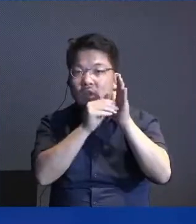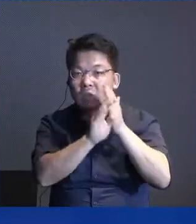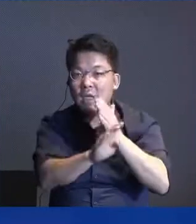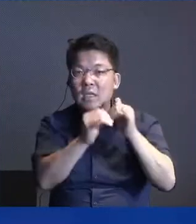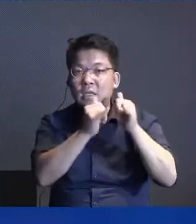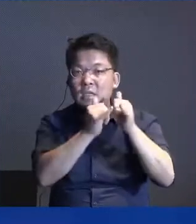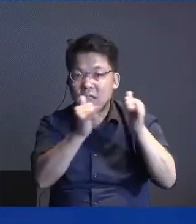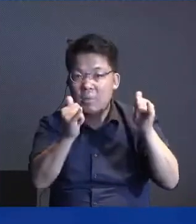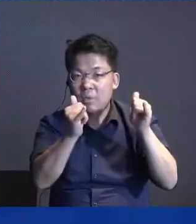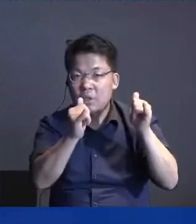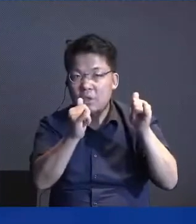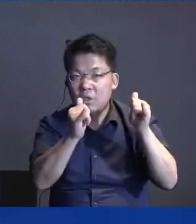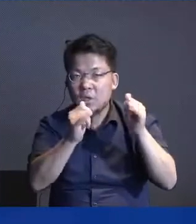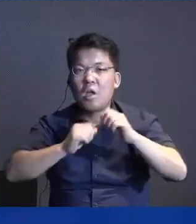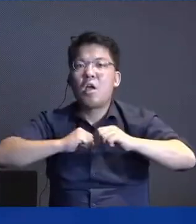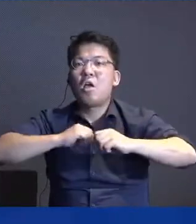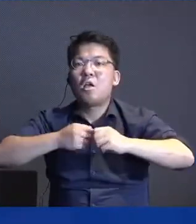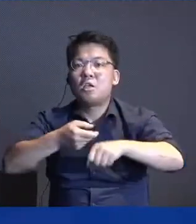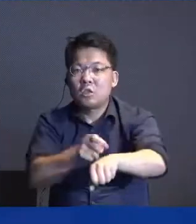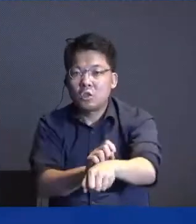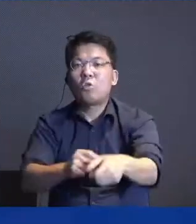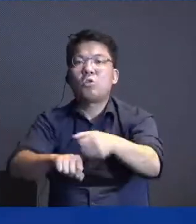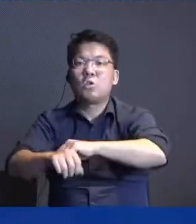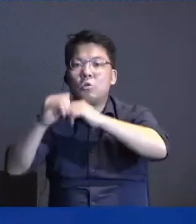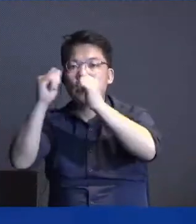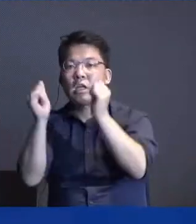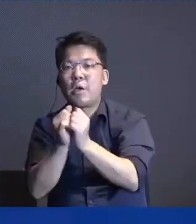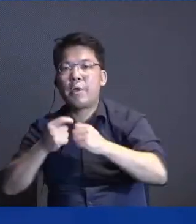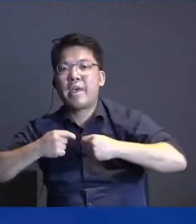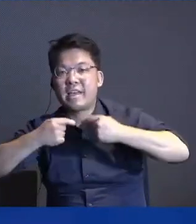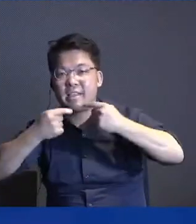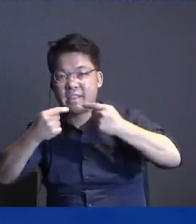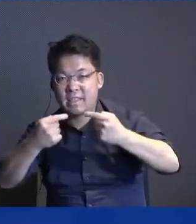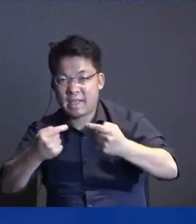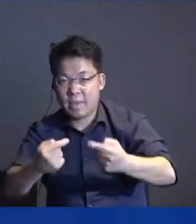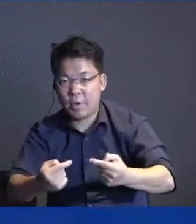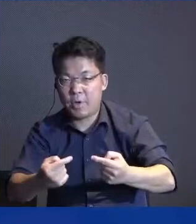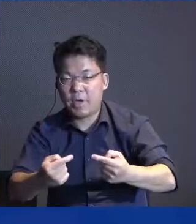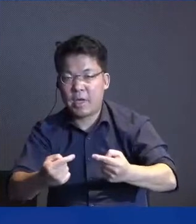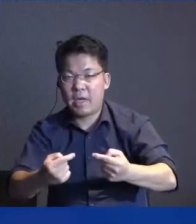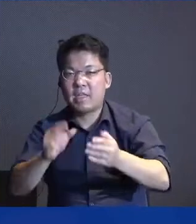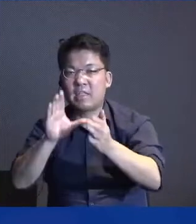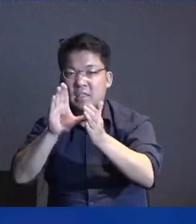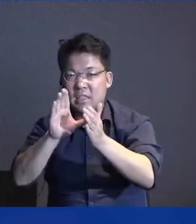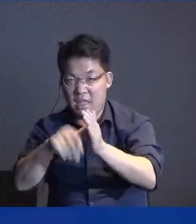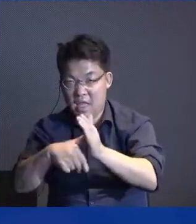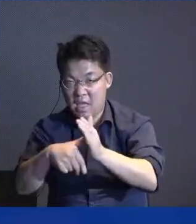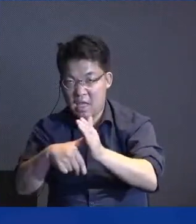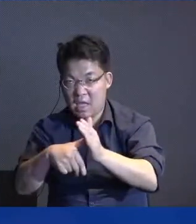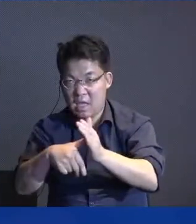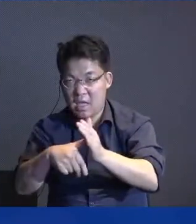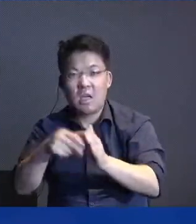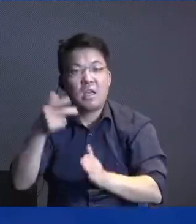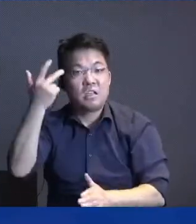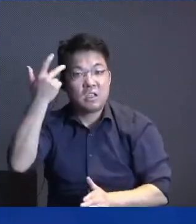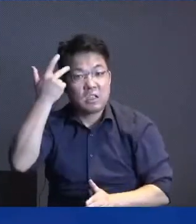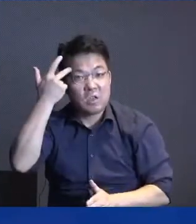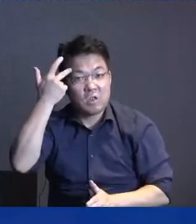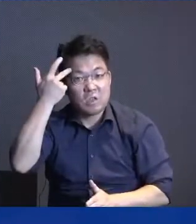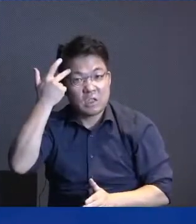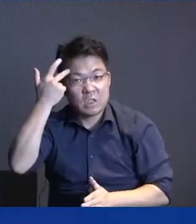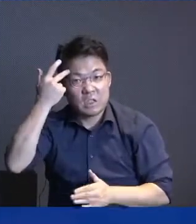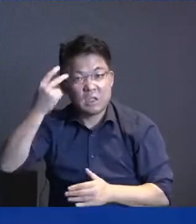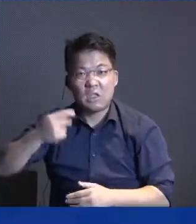emotional health than those with disadvantages social backgrounds. Furthermore, people